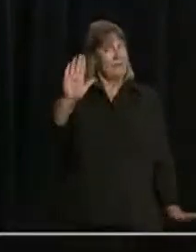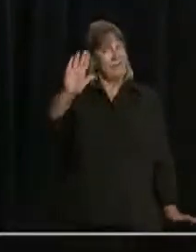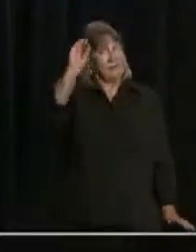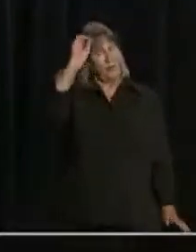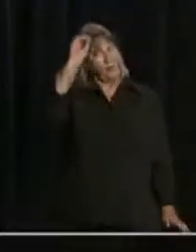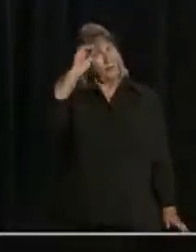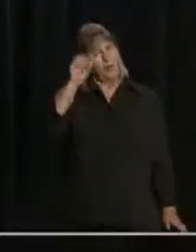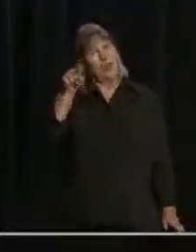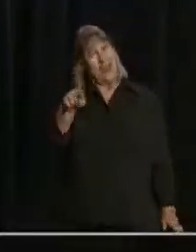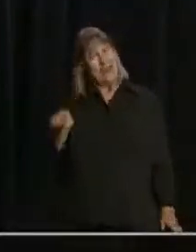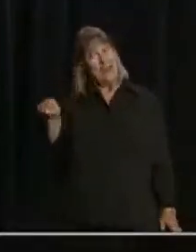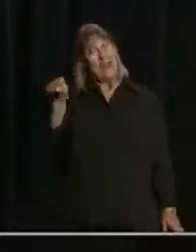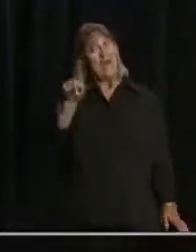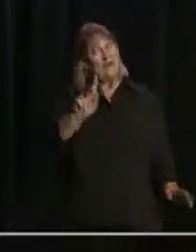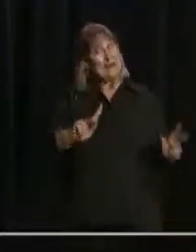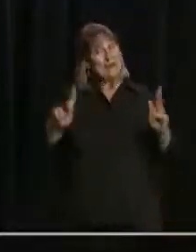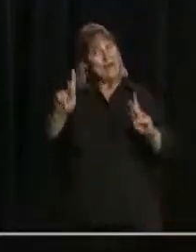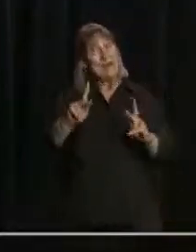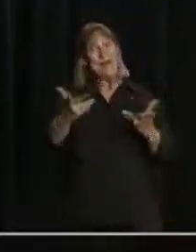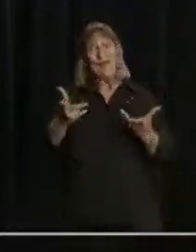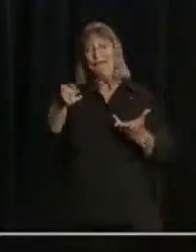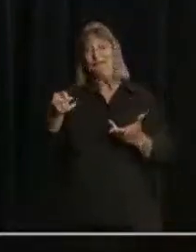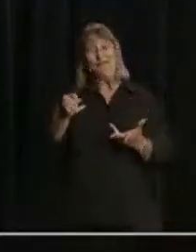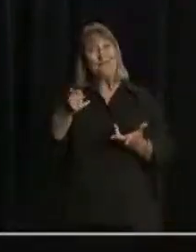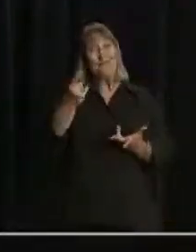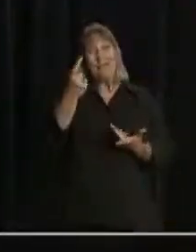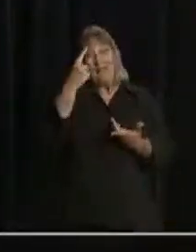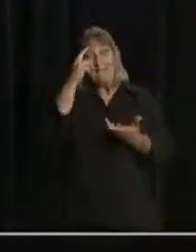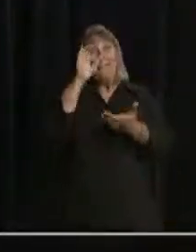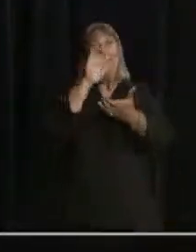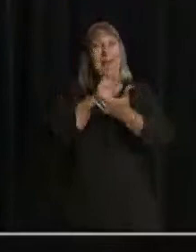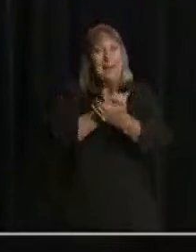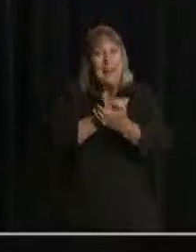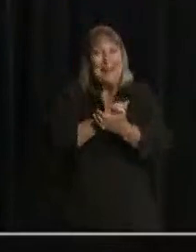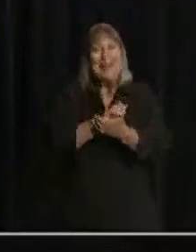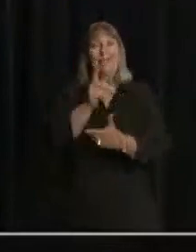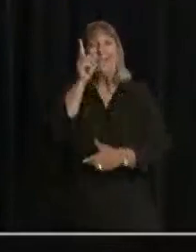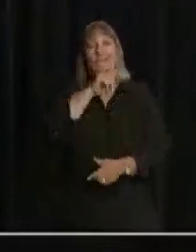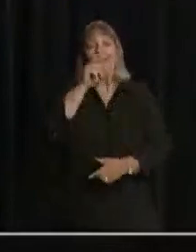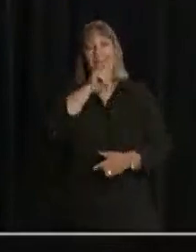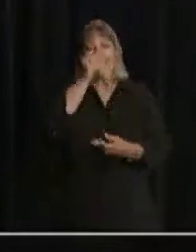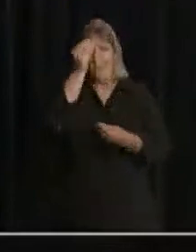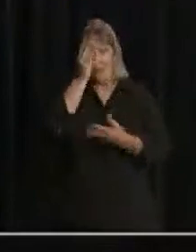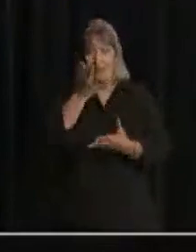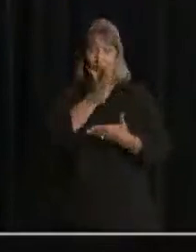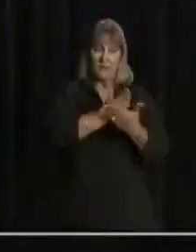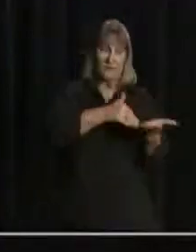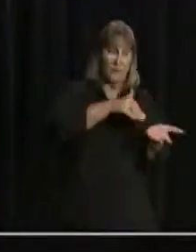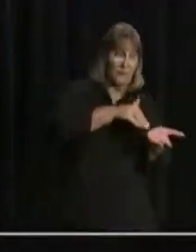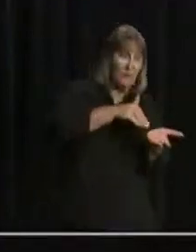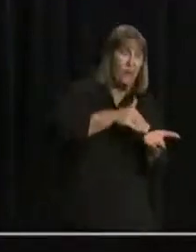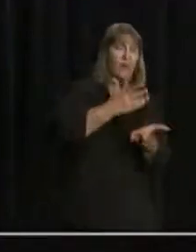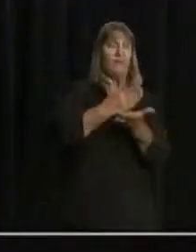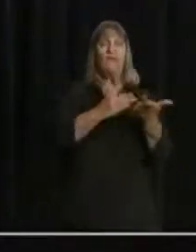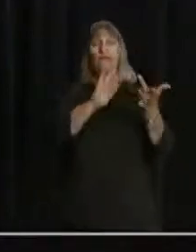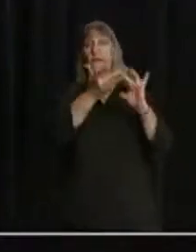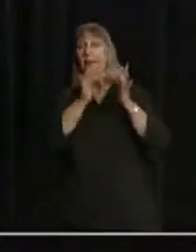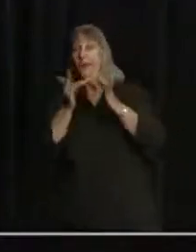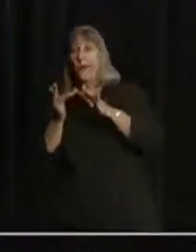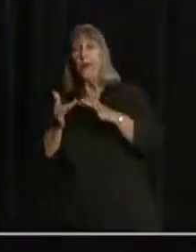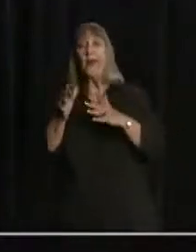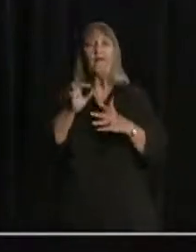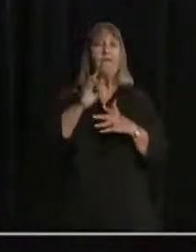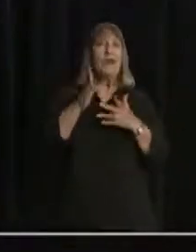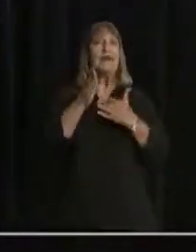getting a huge amount of false information over the internet, and even some doctors, unfortunately,